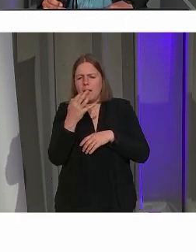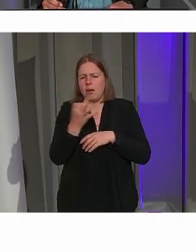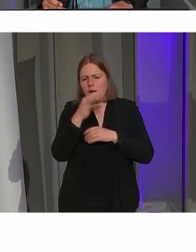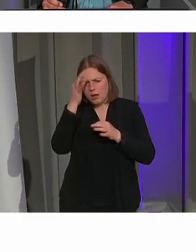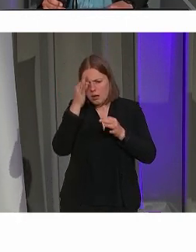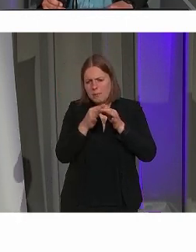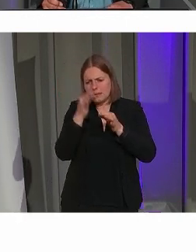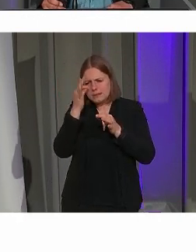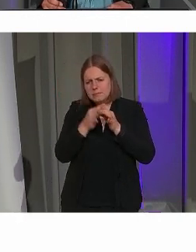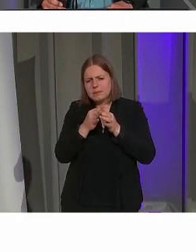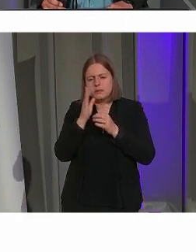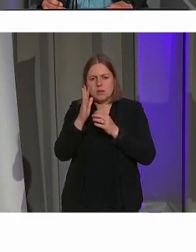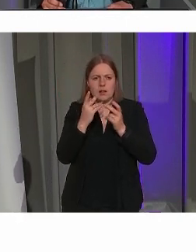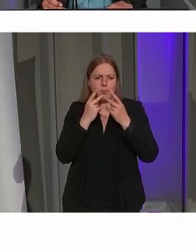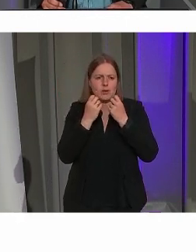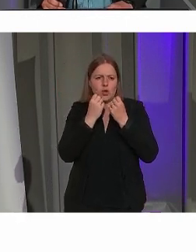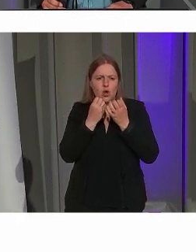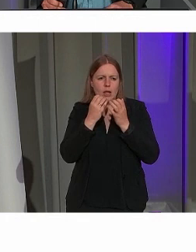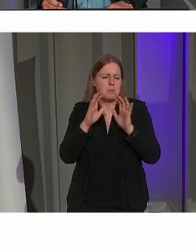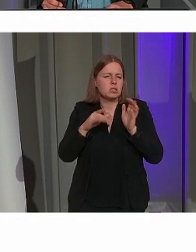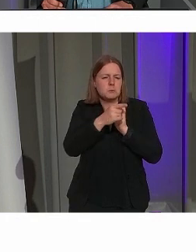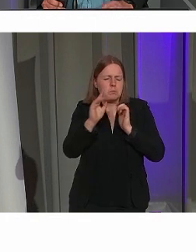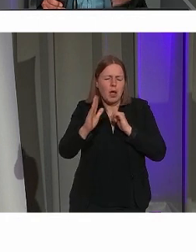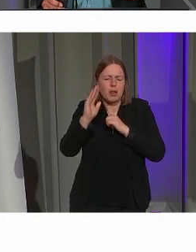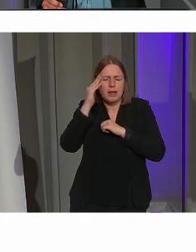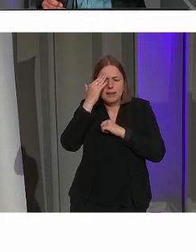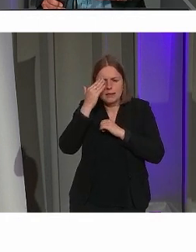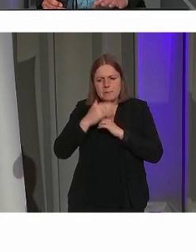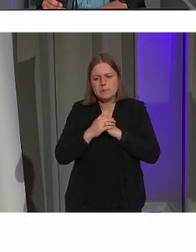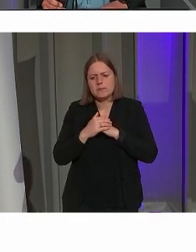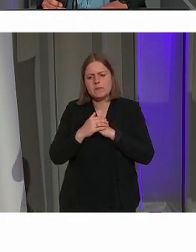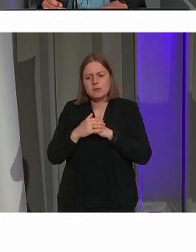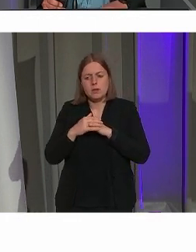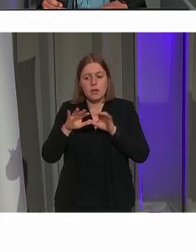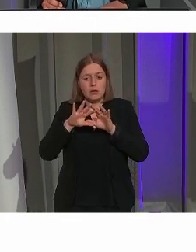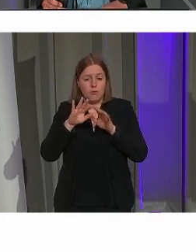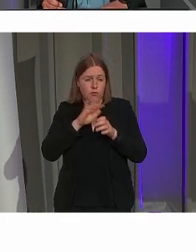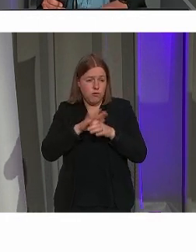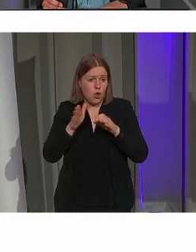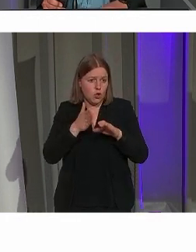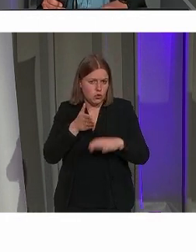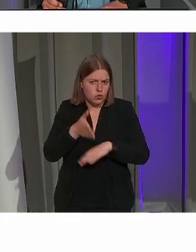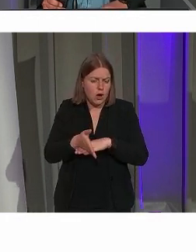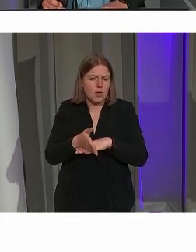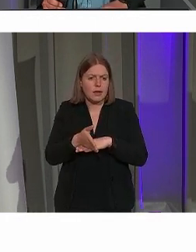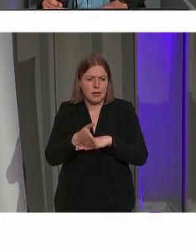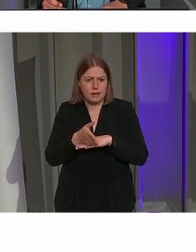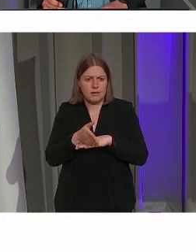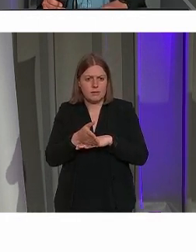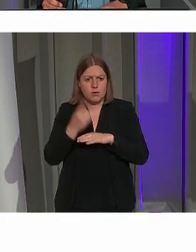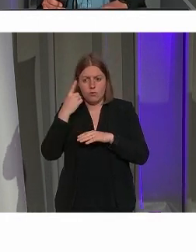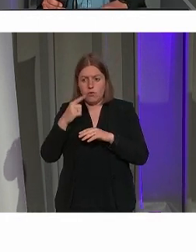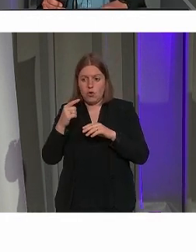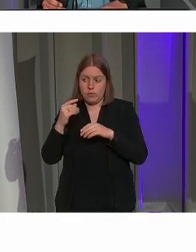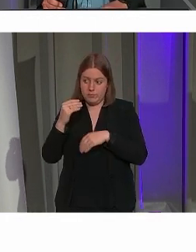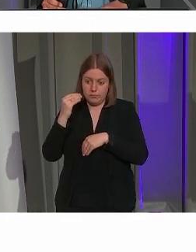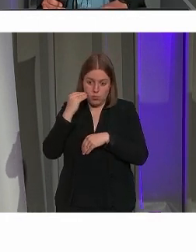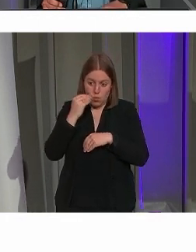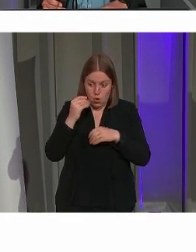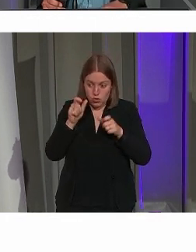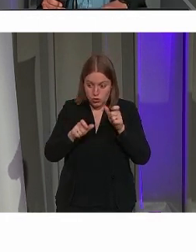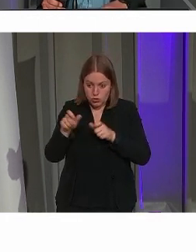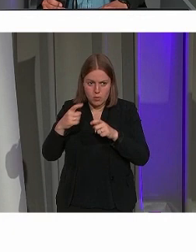go. I'm not going to discuss everything. Just a couple of important principles that you will be familiar with. Integral accessibility,